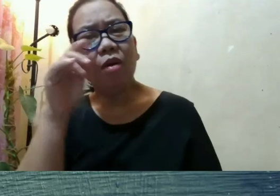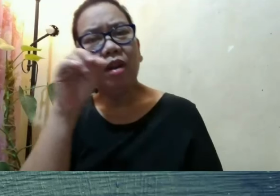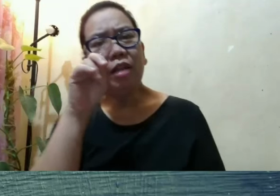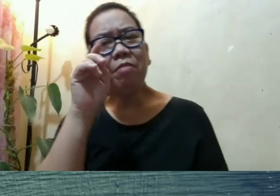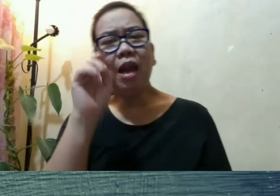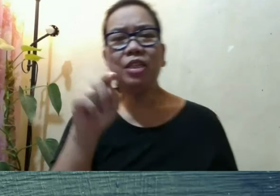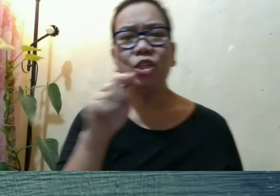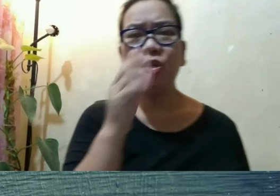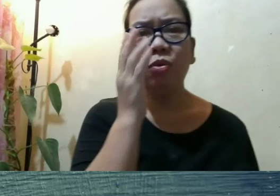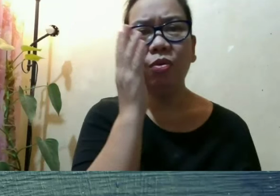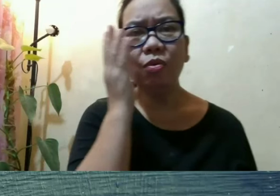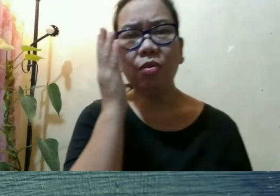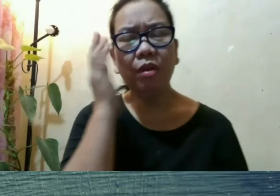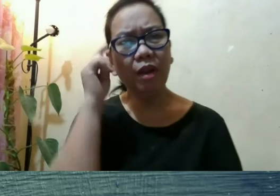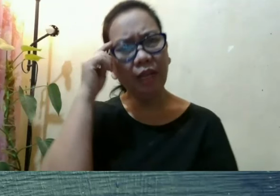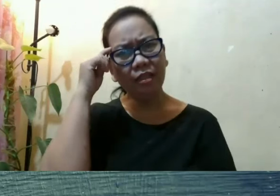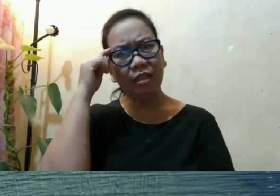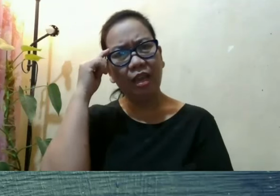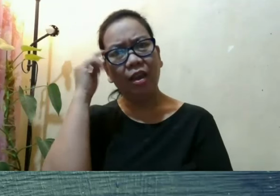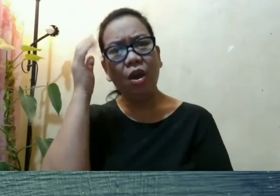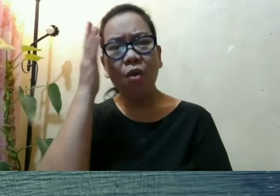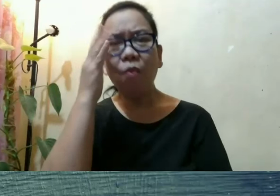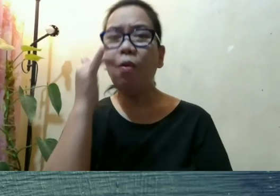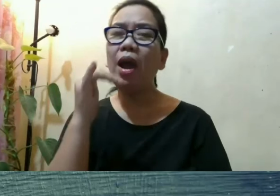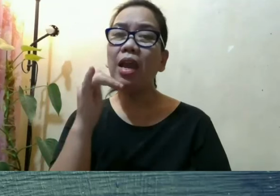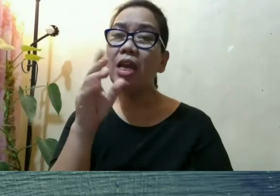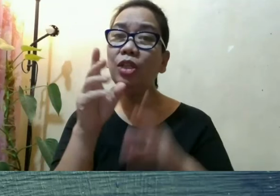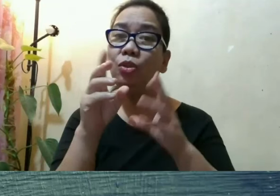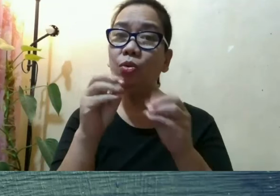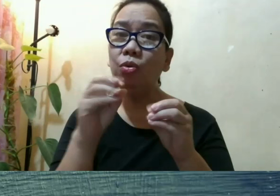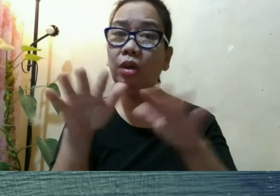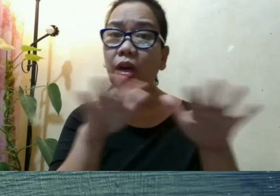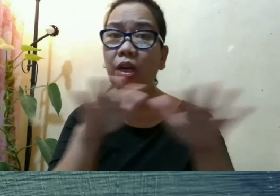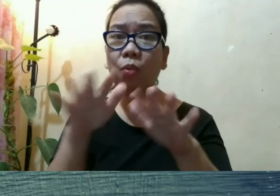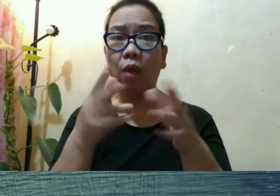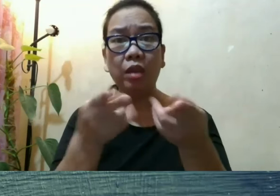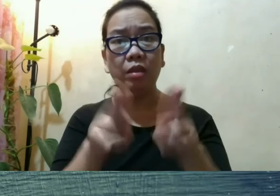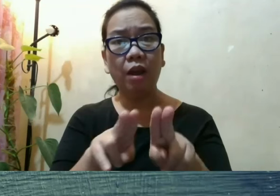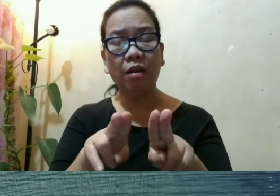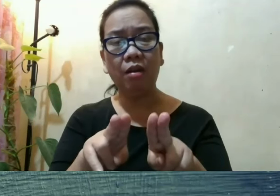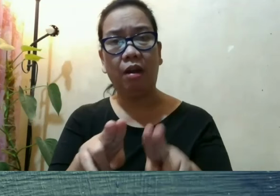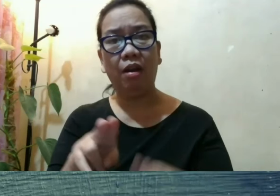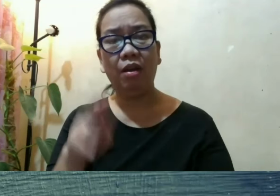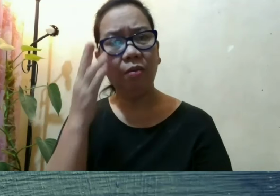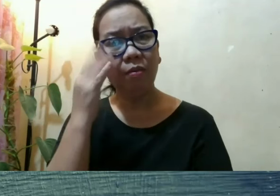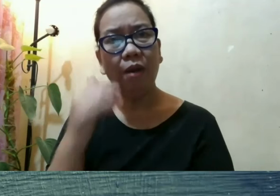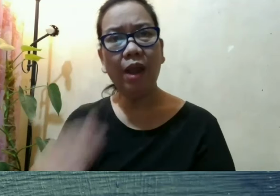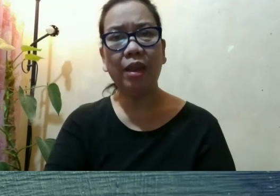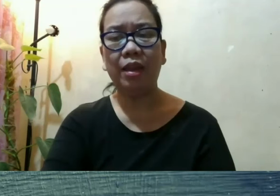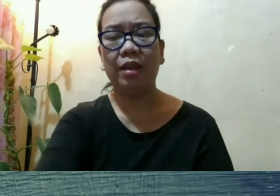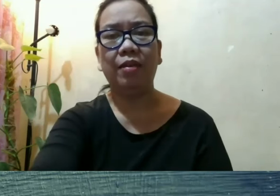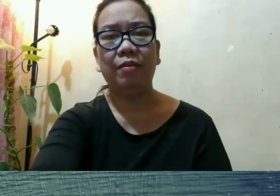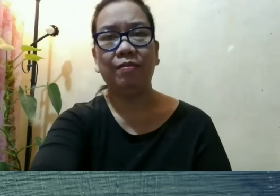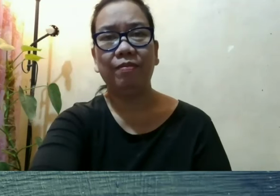Now, let me ask you, let's think, why do earthquakes occur?